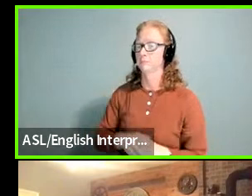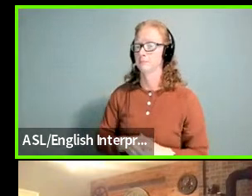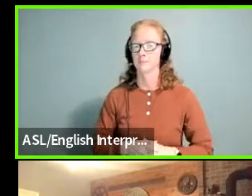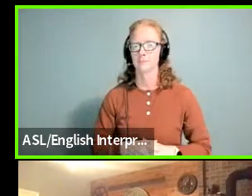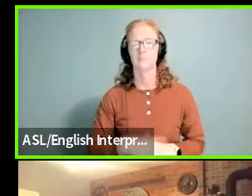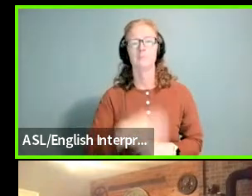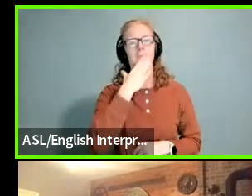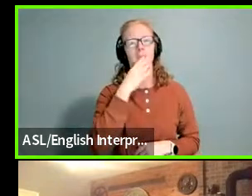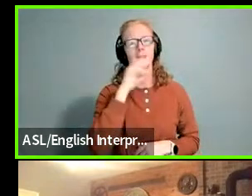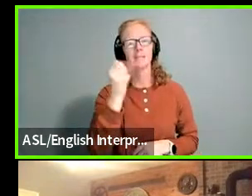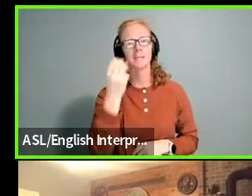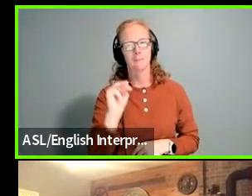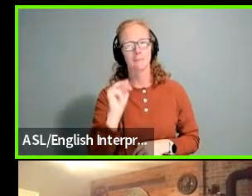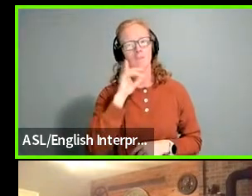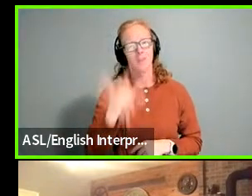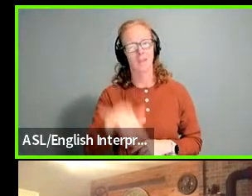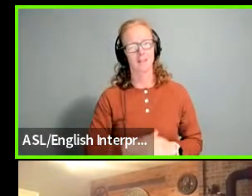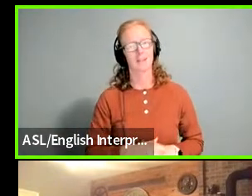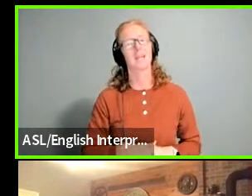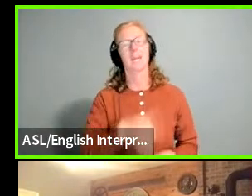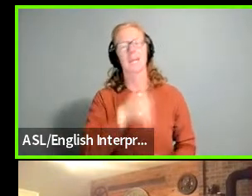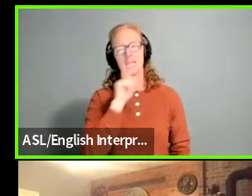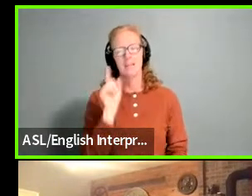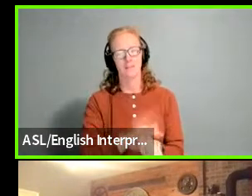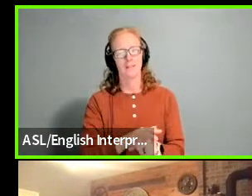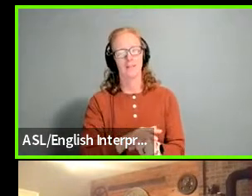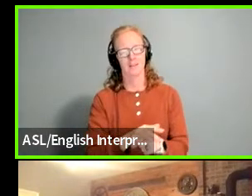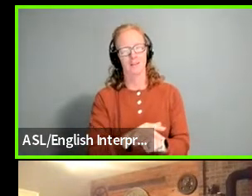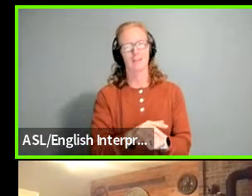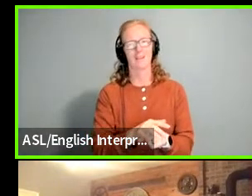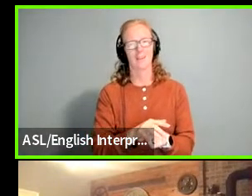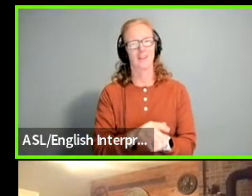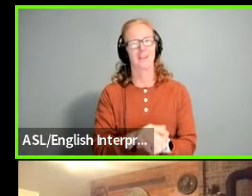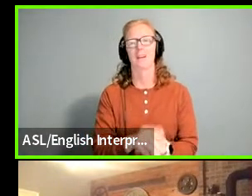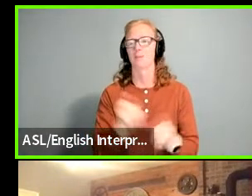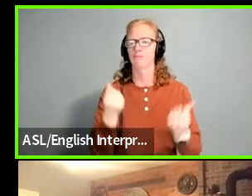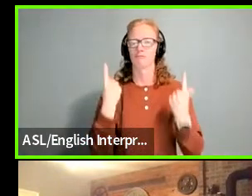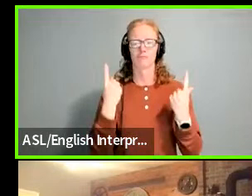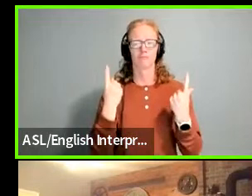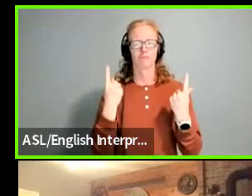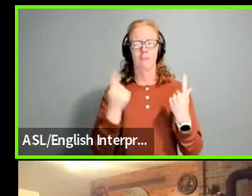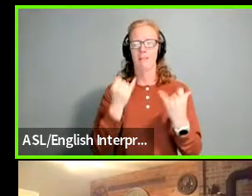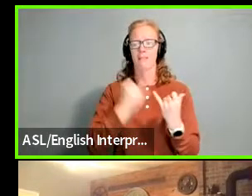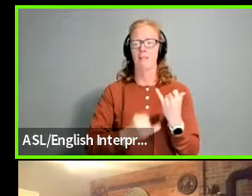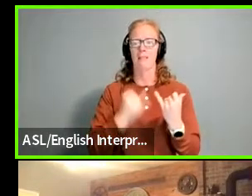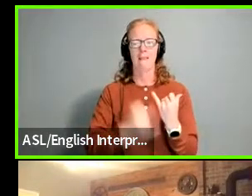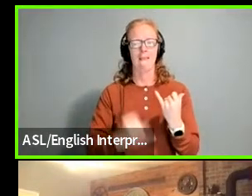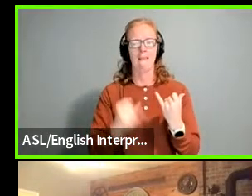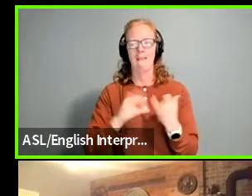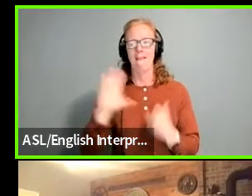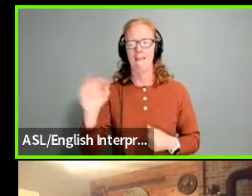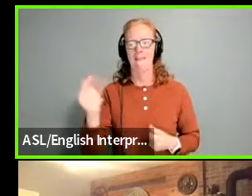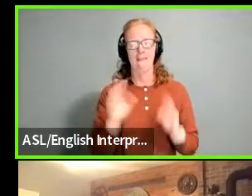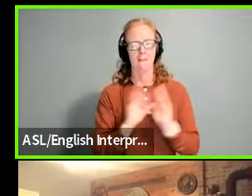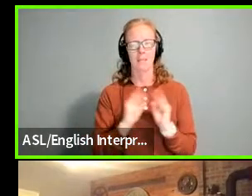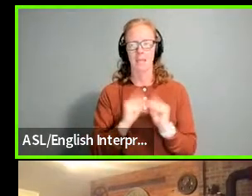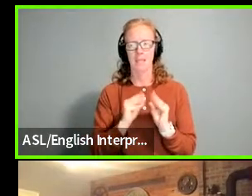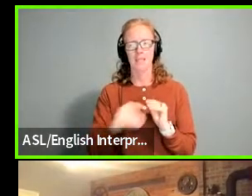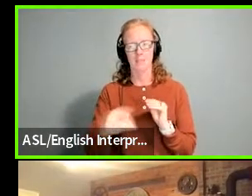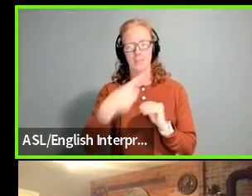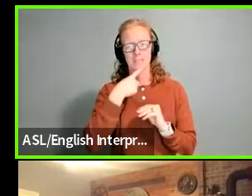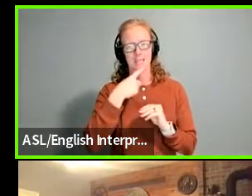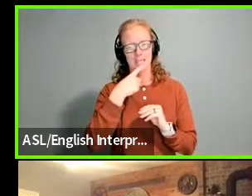Thank you, Sam, for that. We definitely heard you all loud and clear the last CAG meeting when you